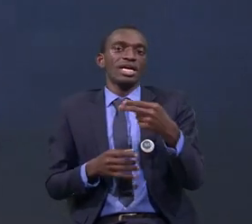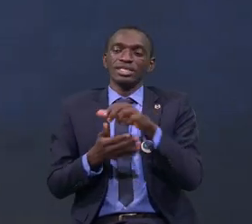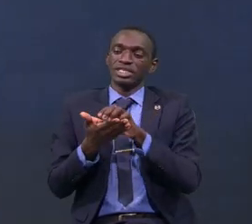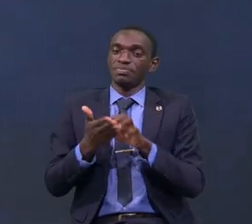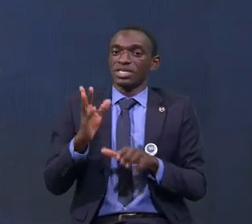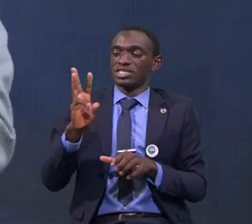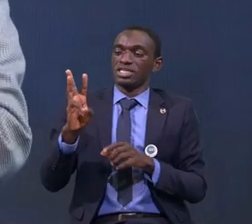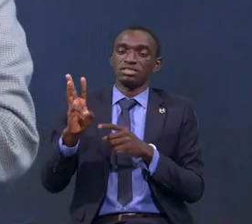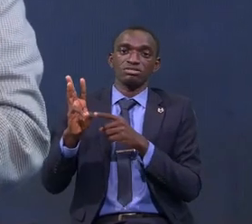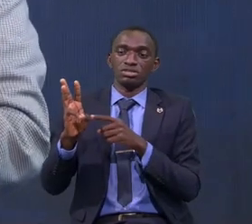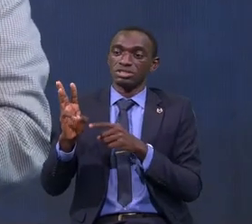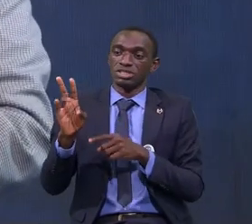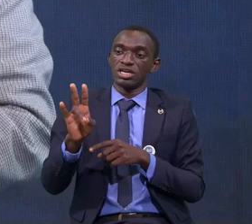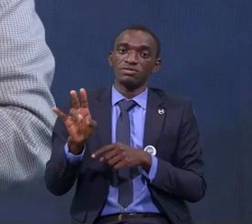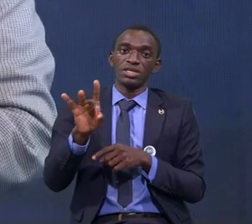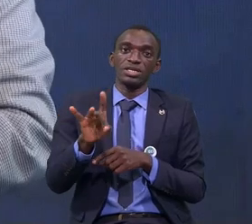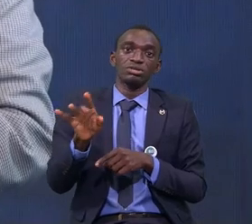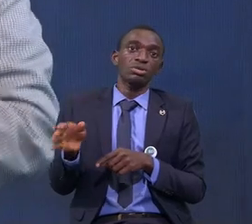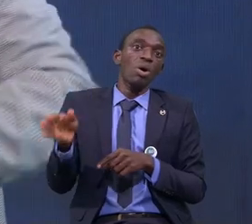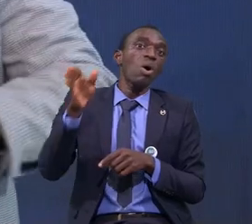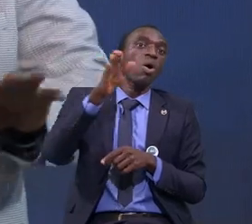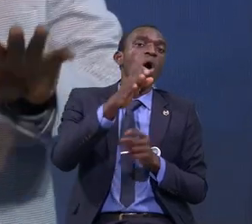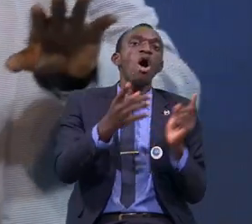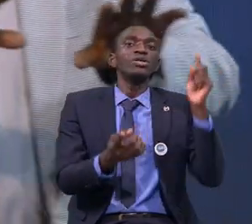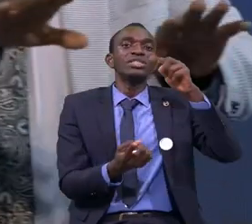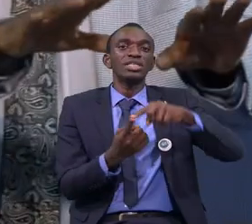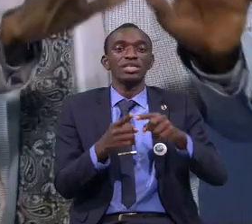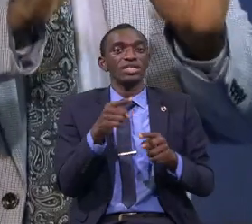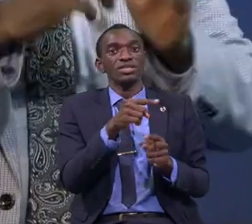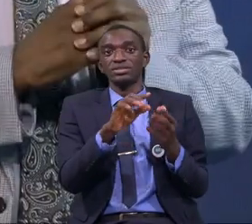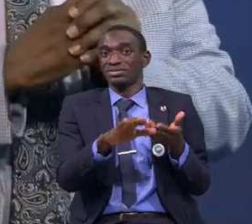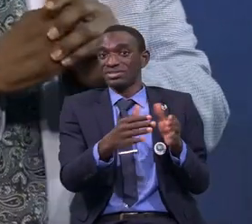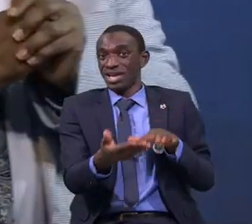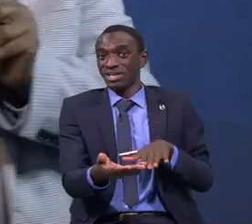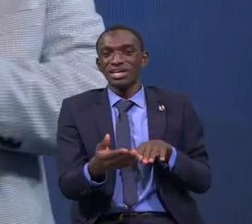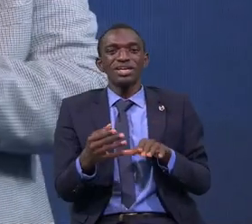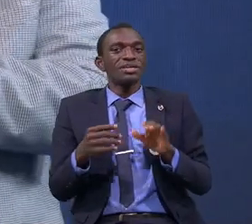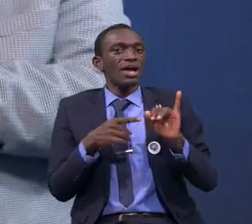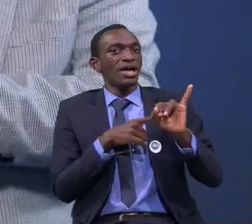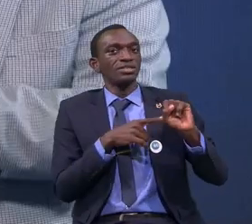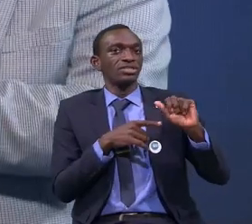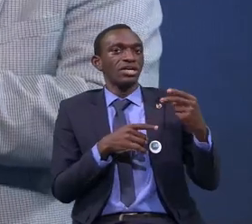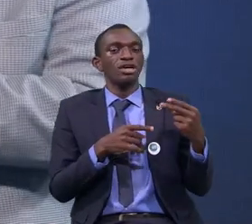on to the end of his life, he continued with the Lord.